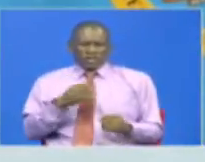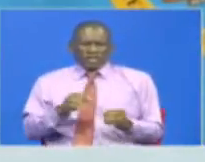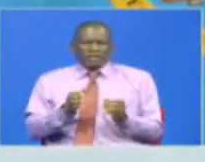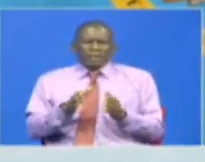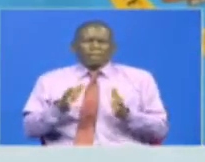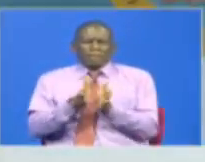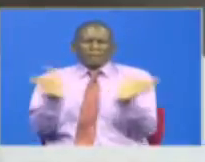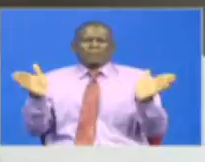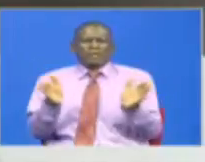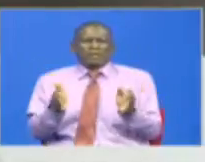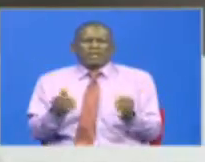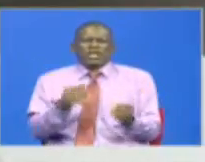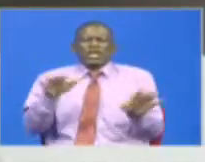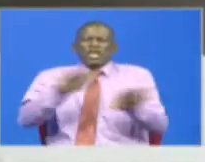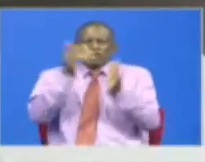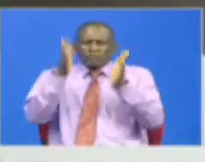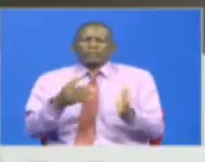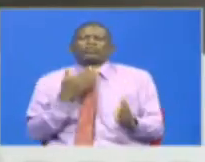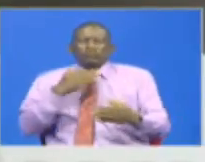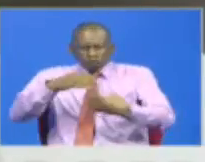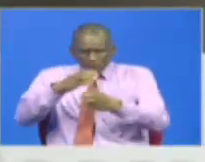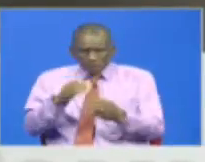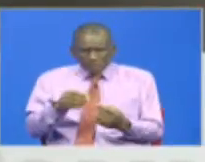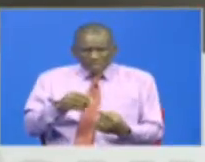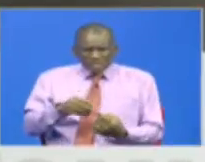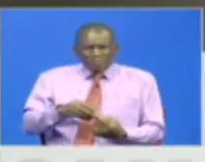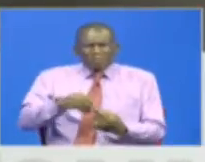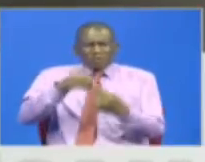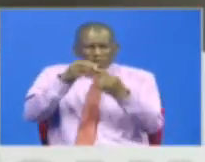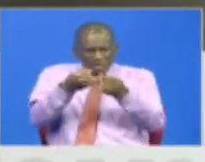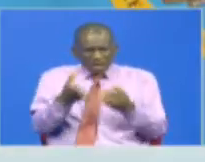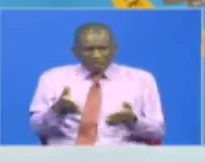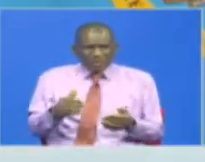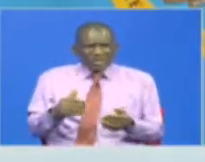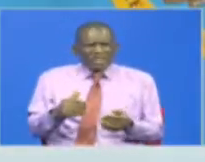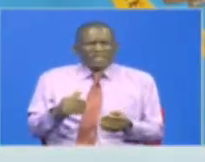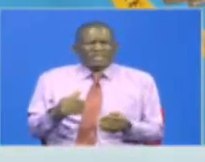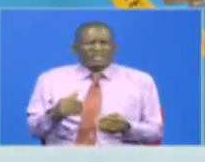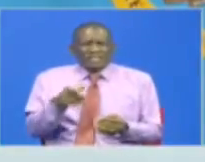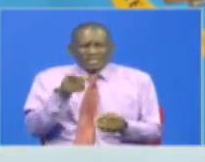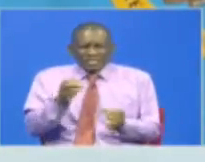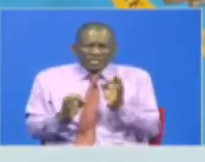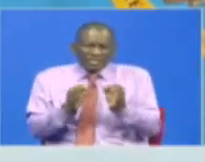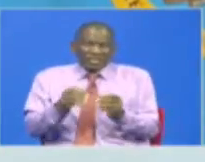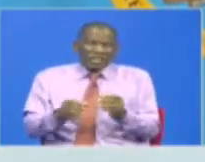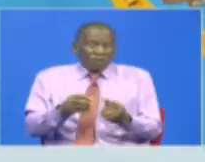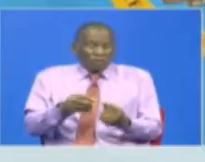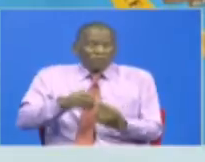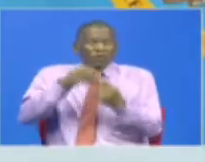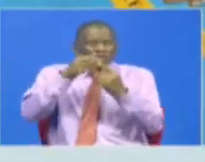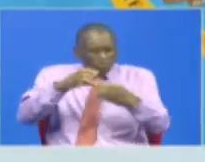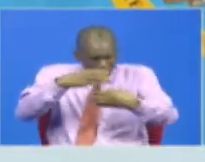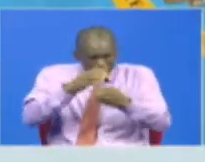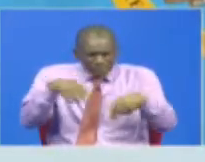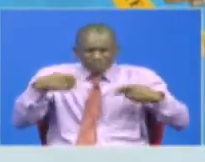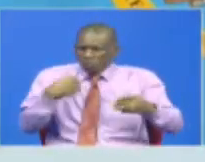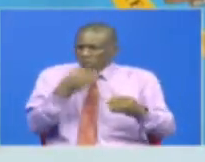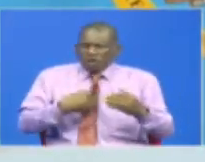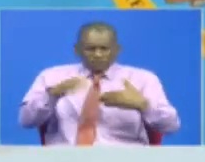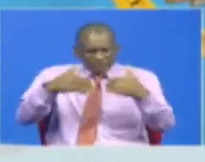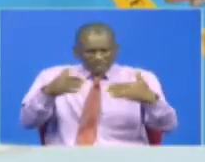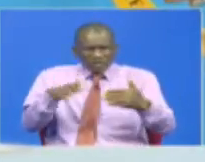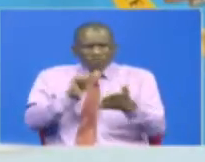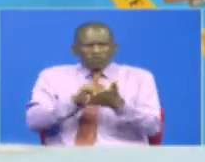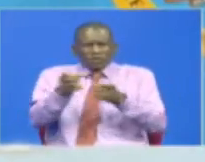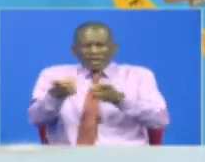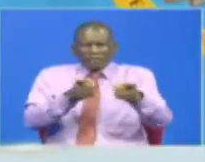wants a test. Our priority mainly is the patient who presents with symptoms, so that we're able to manage that patient